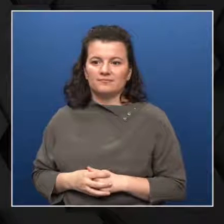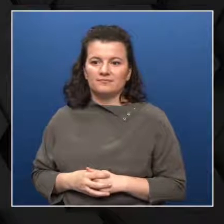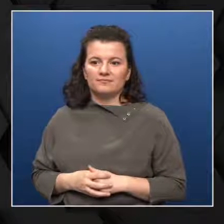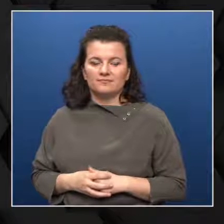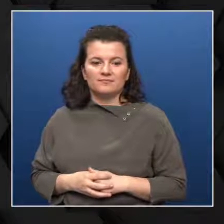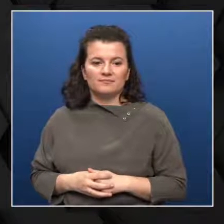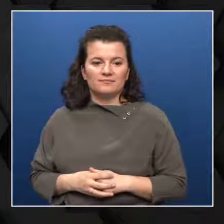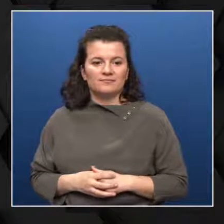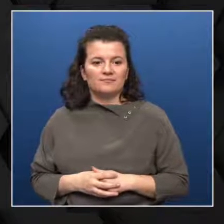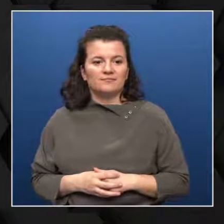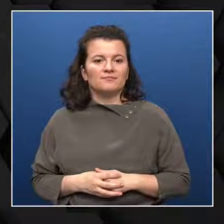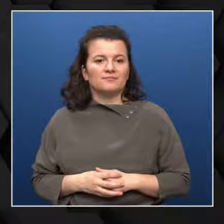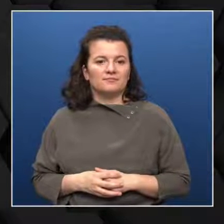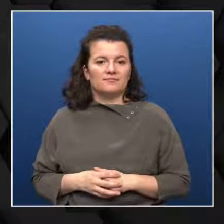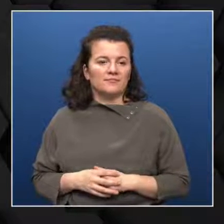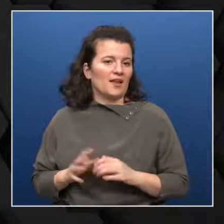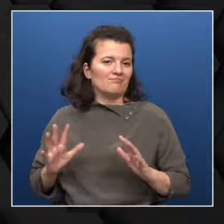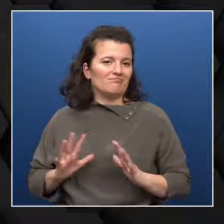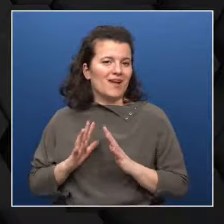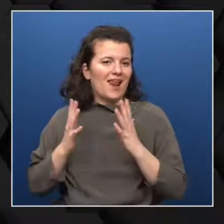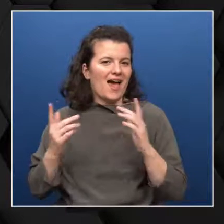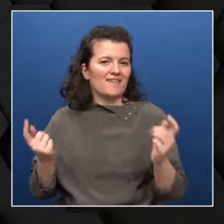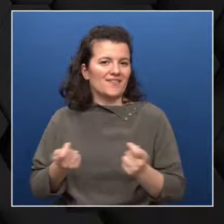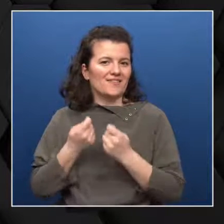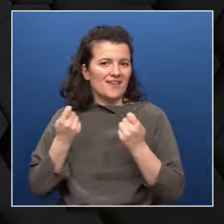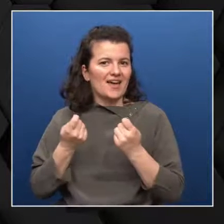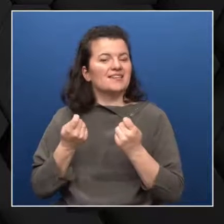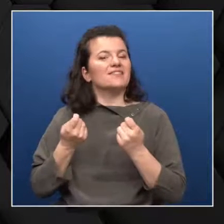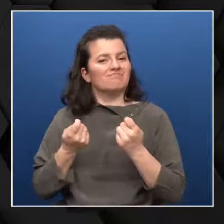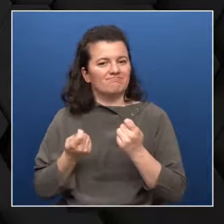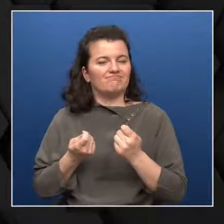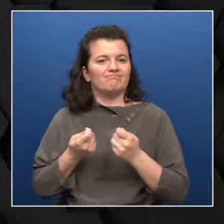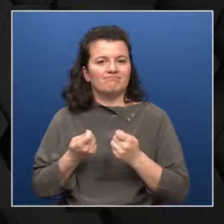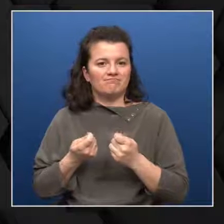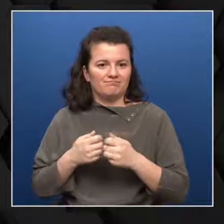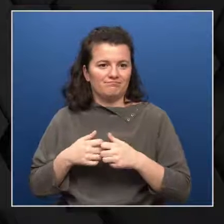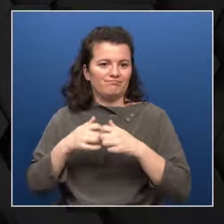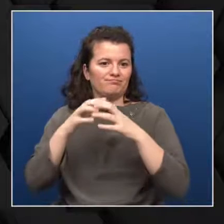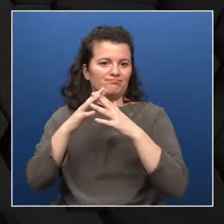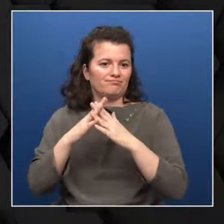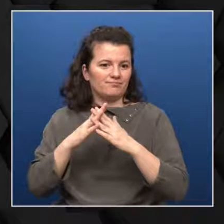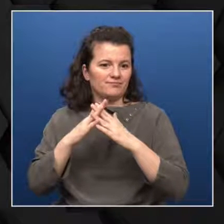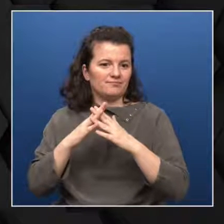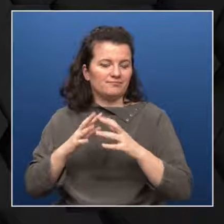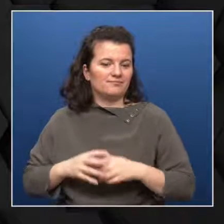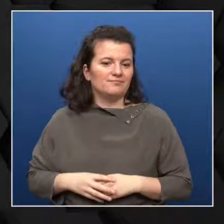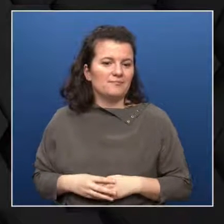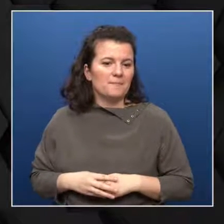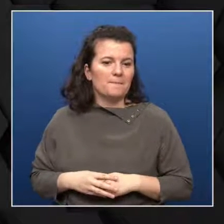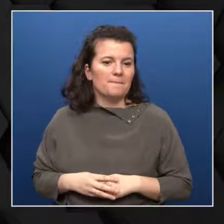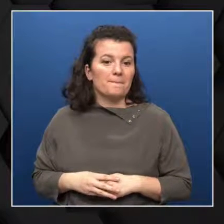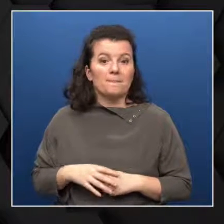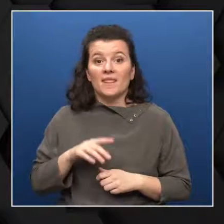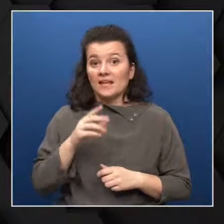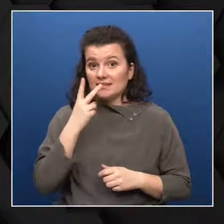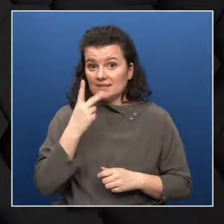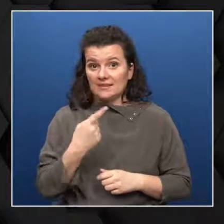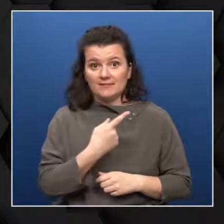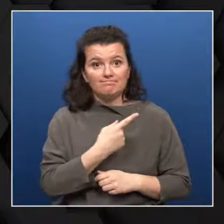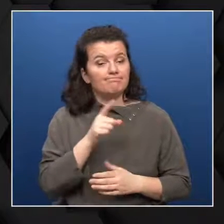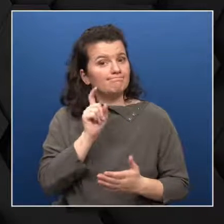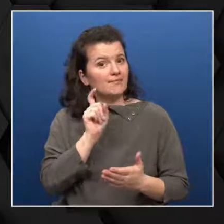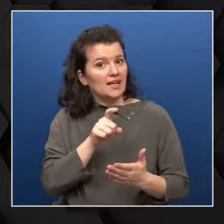our live event. Here it is starting, and if we click on it, when